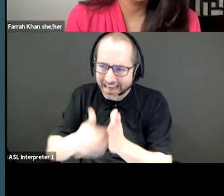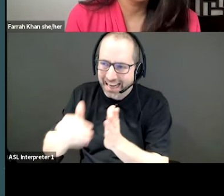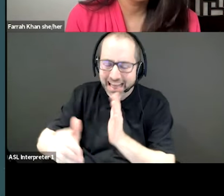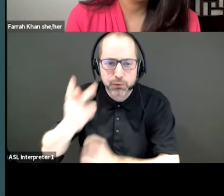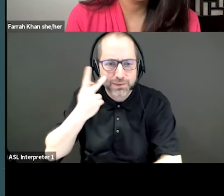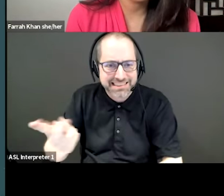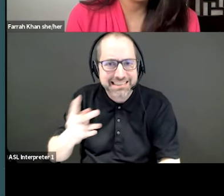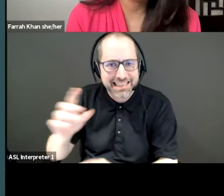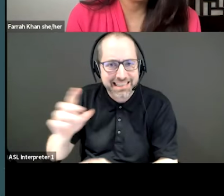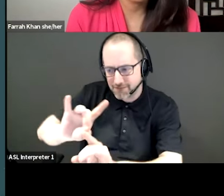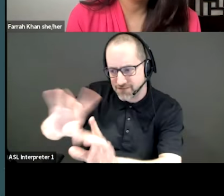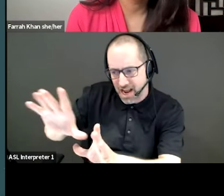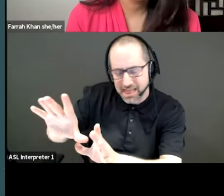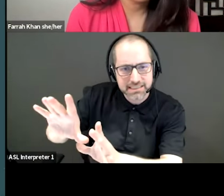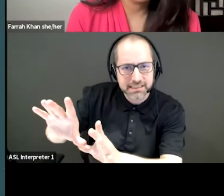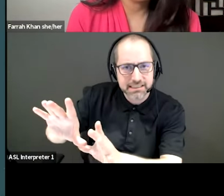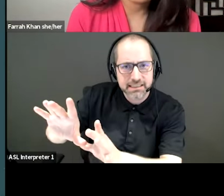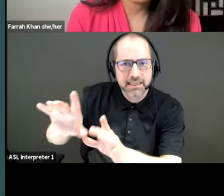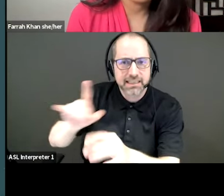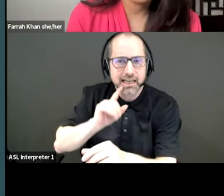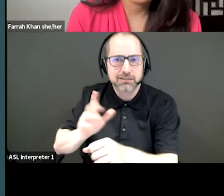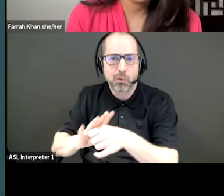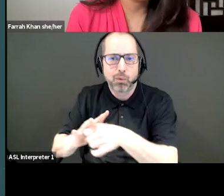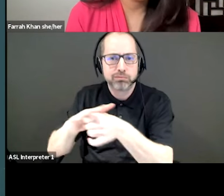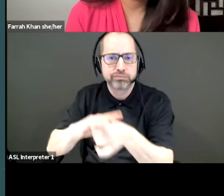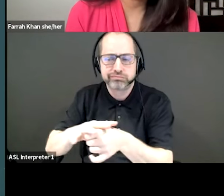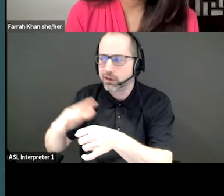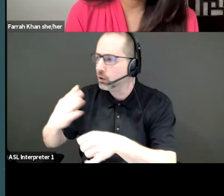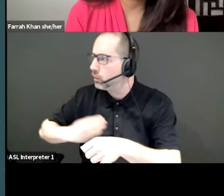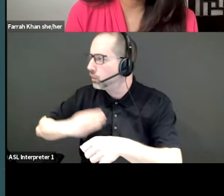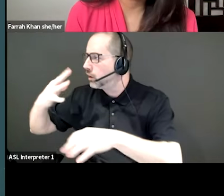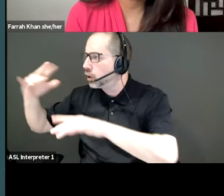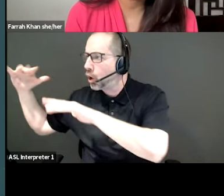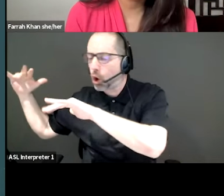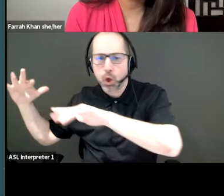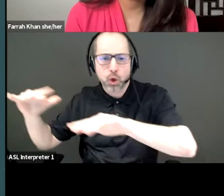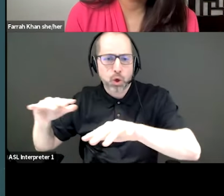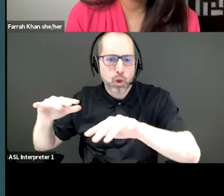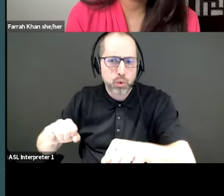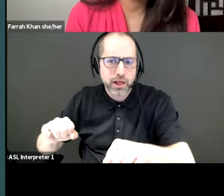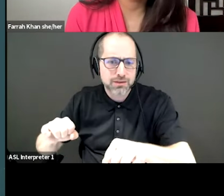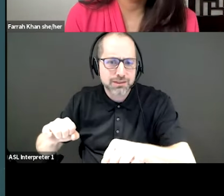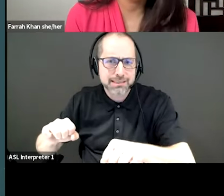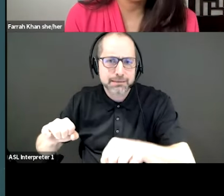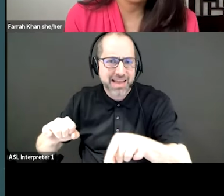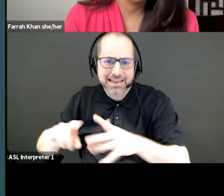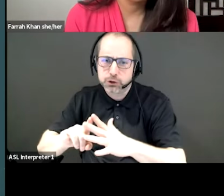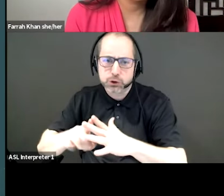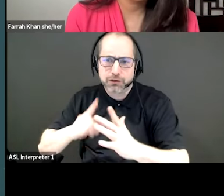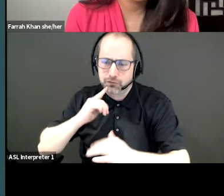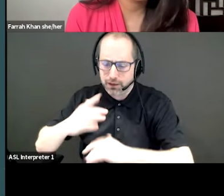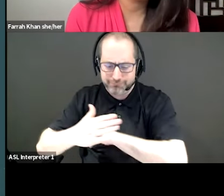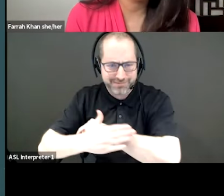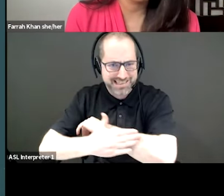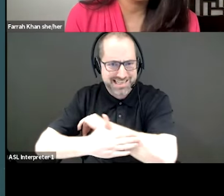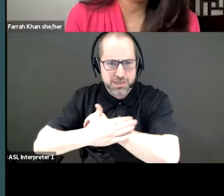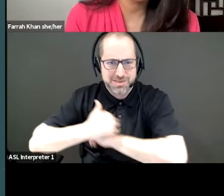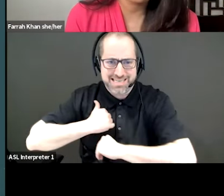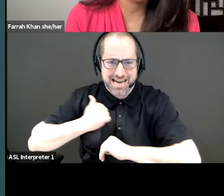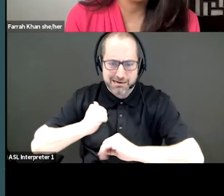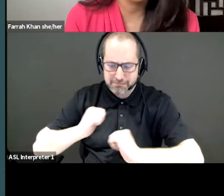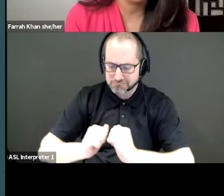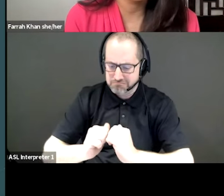tool to propagate colonialism. And that started from the time this country was created and continues to this day with the high rates of